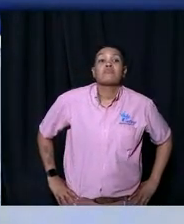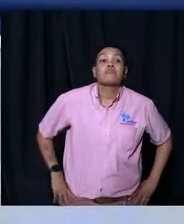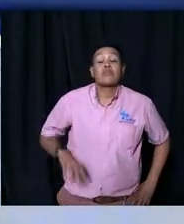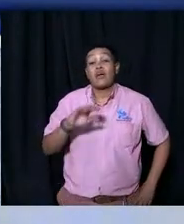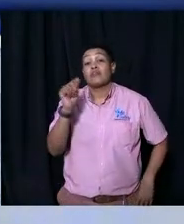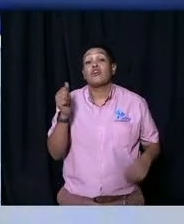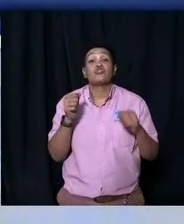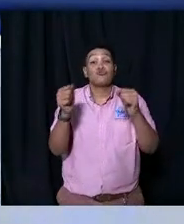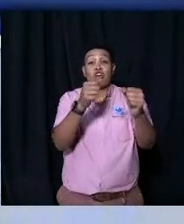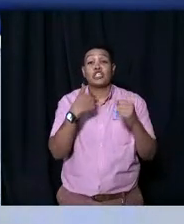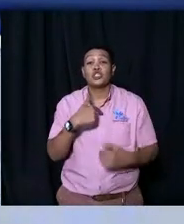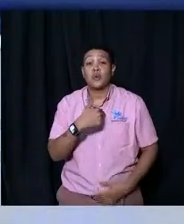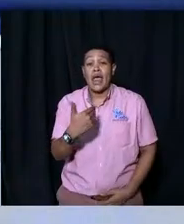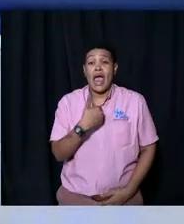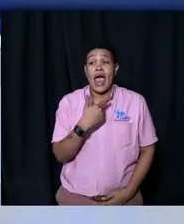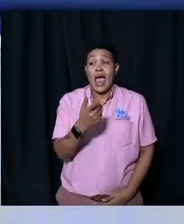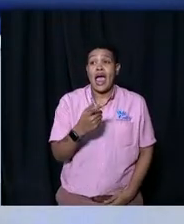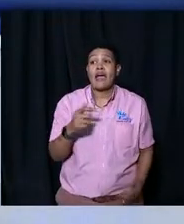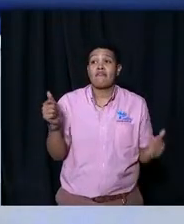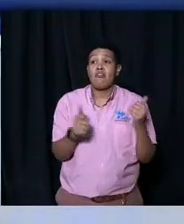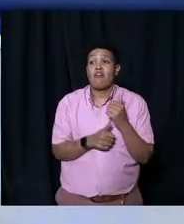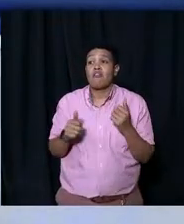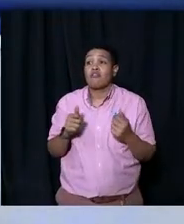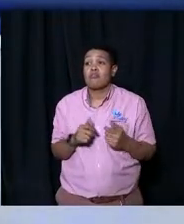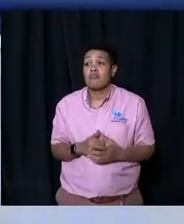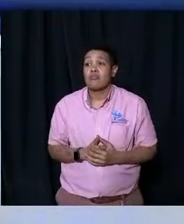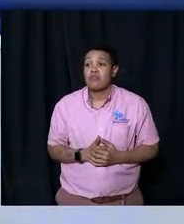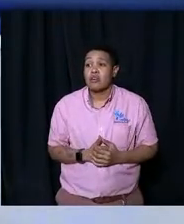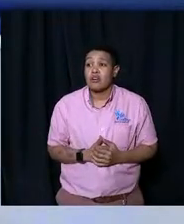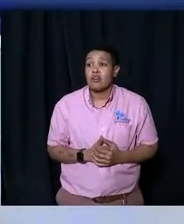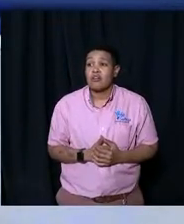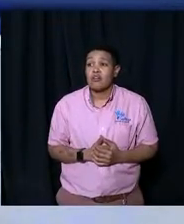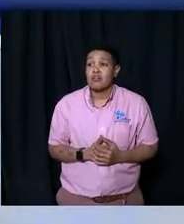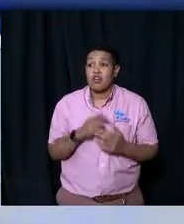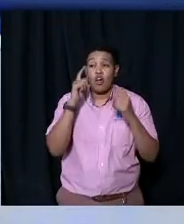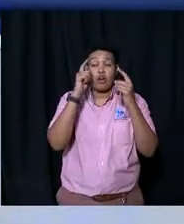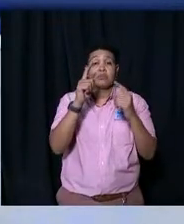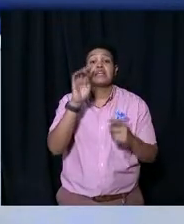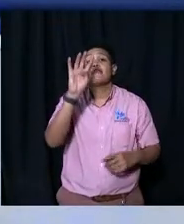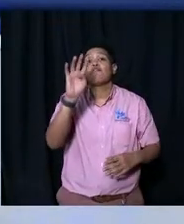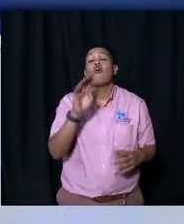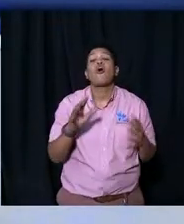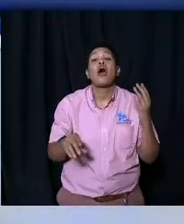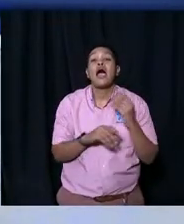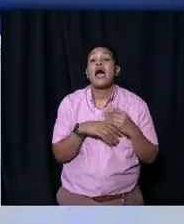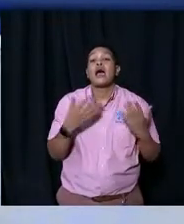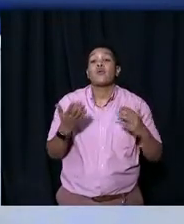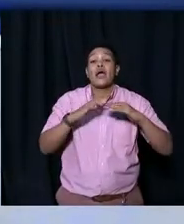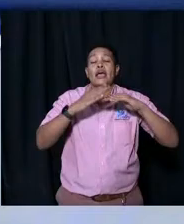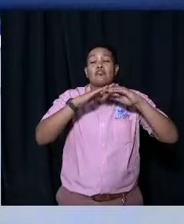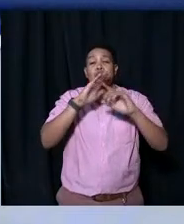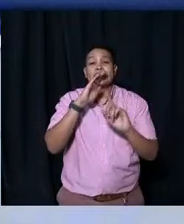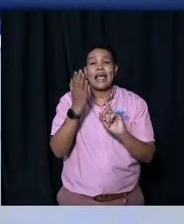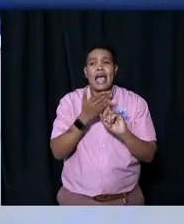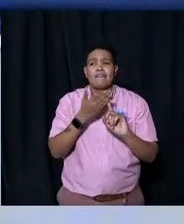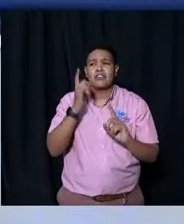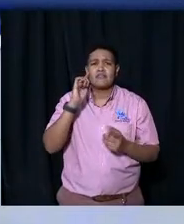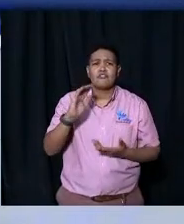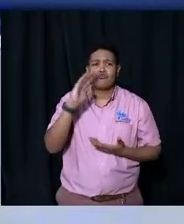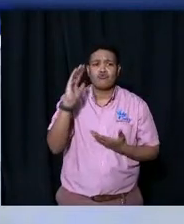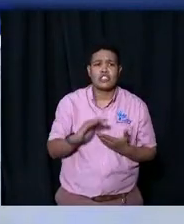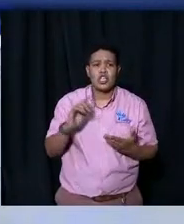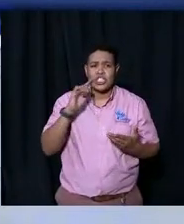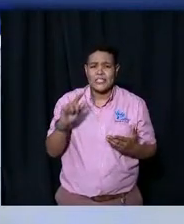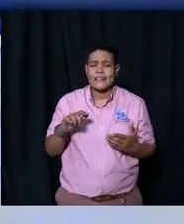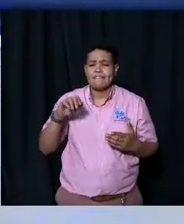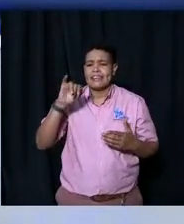Another strategy that we have, and under objective four, which is to increase advocacy for the reduction of